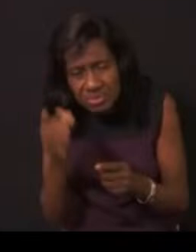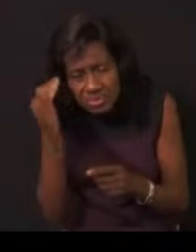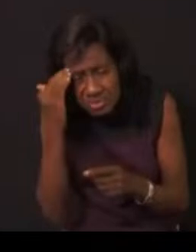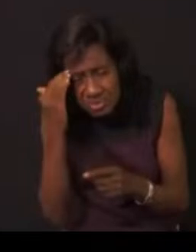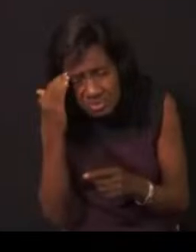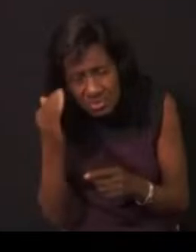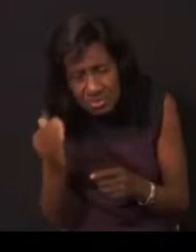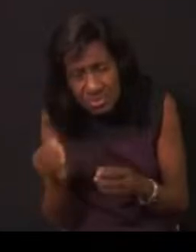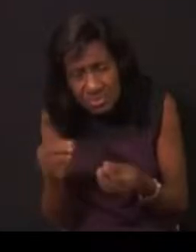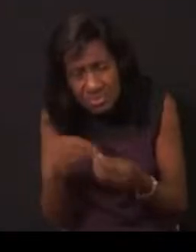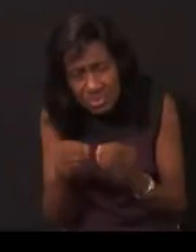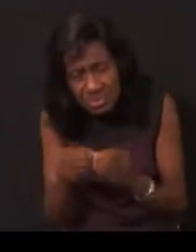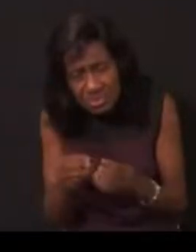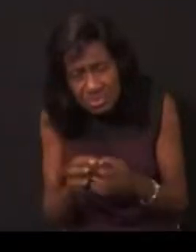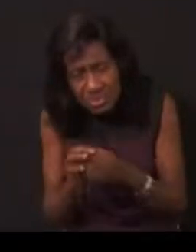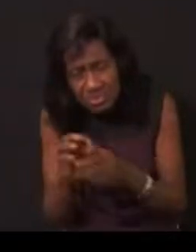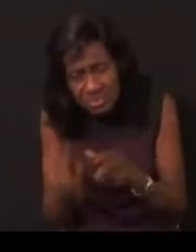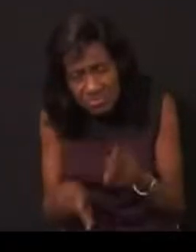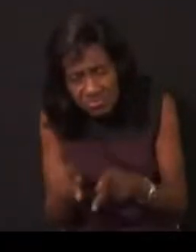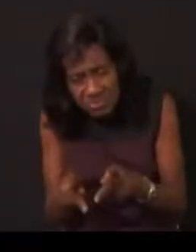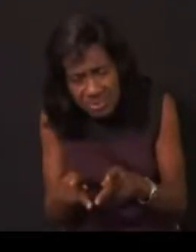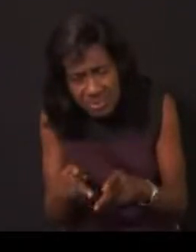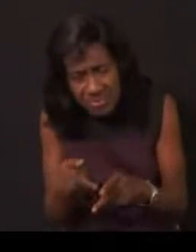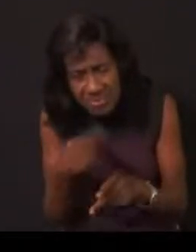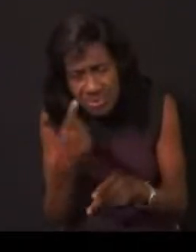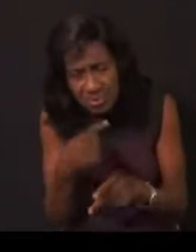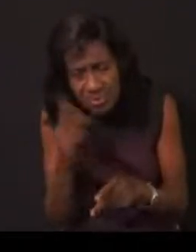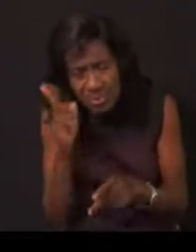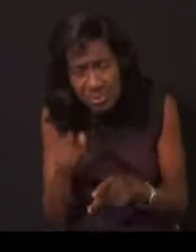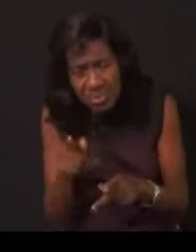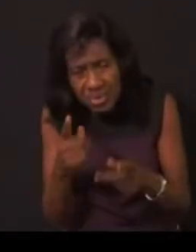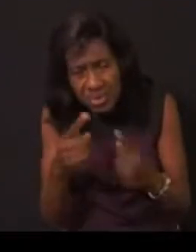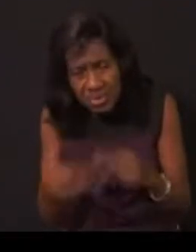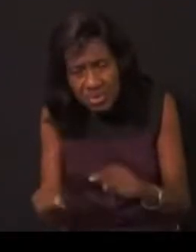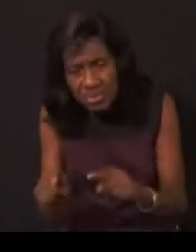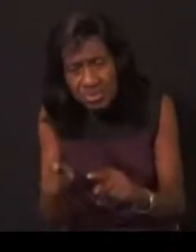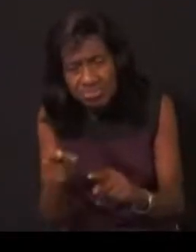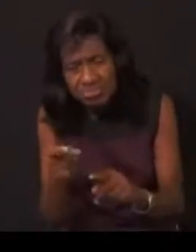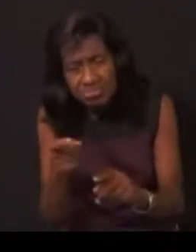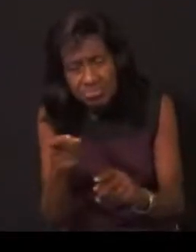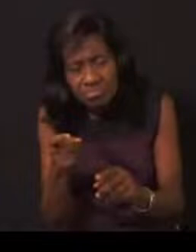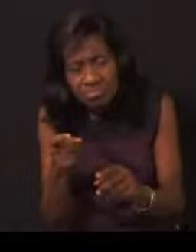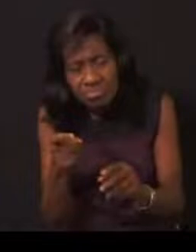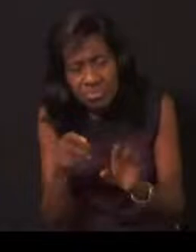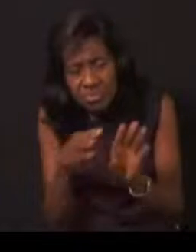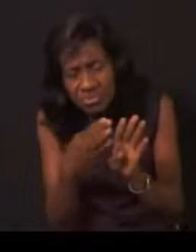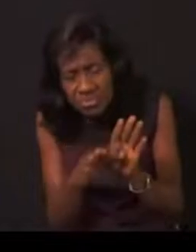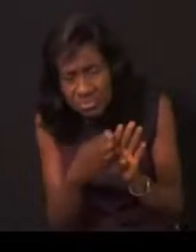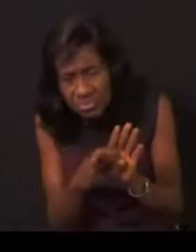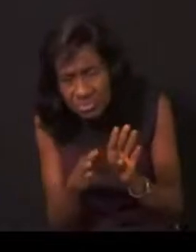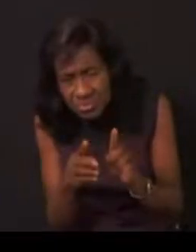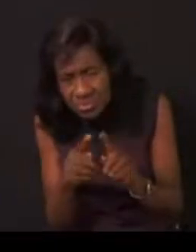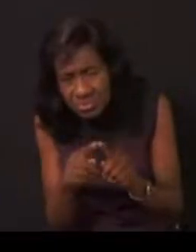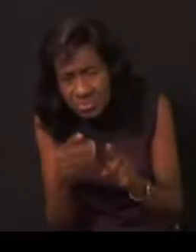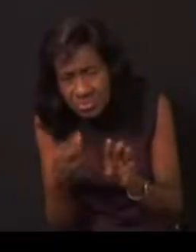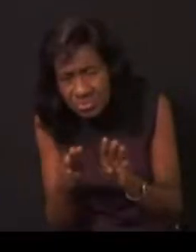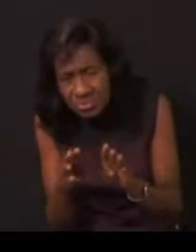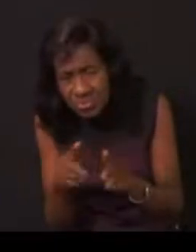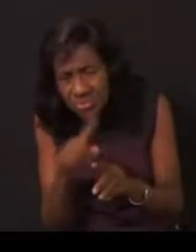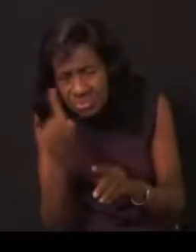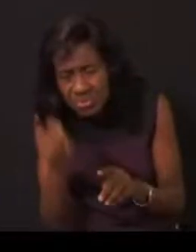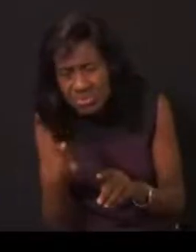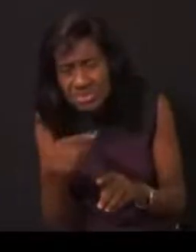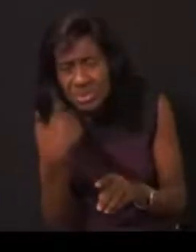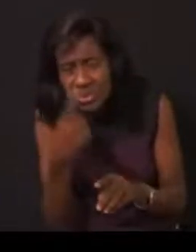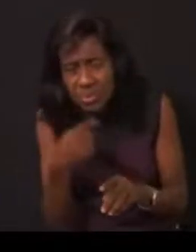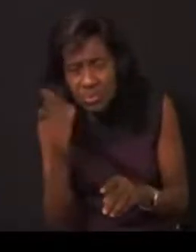of people who will be making these door-to-door calls. I hazard a guess to say that people are more concerned with who's going to drop